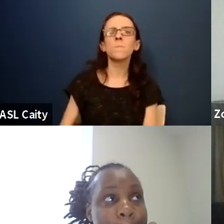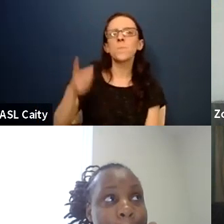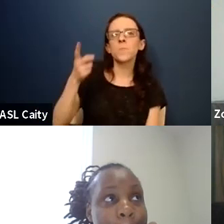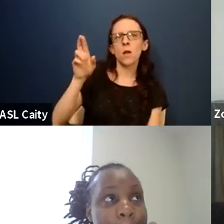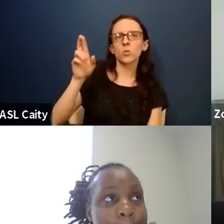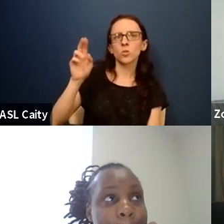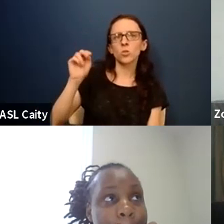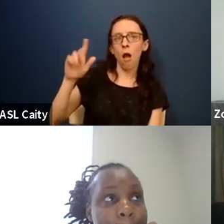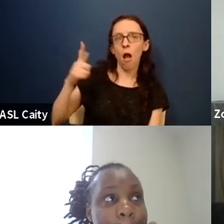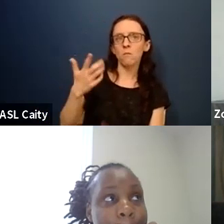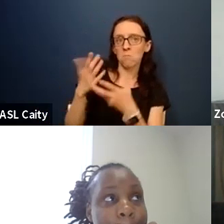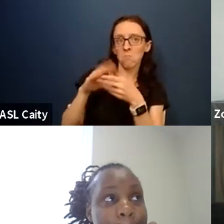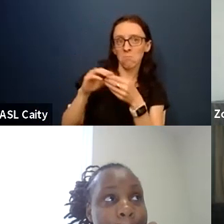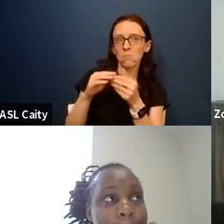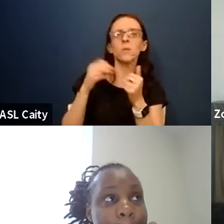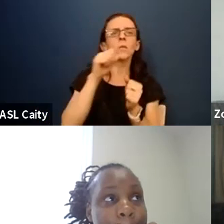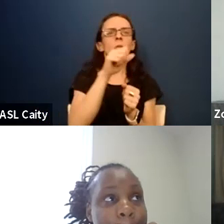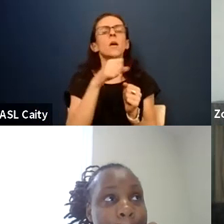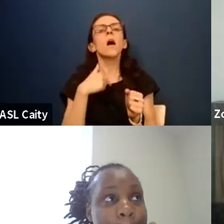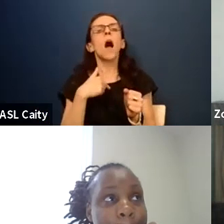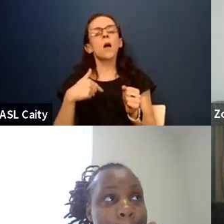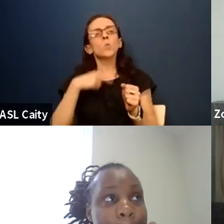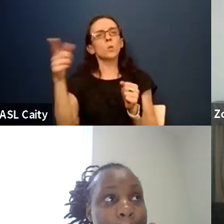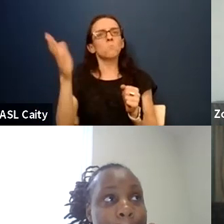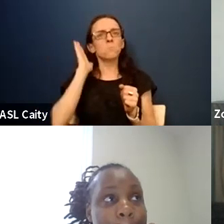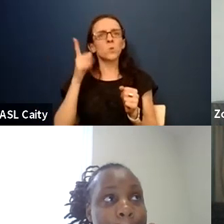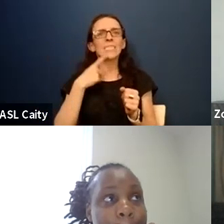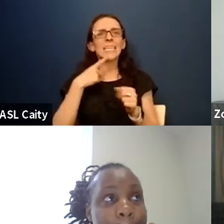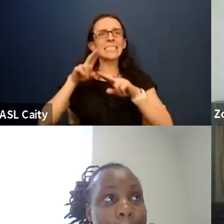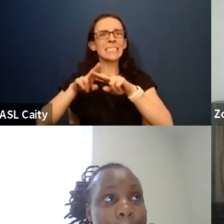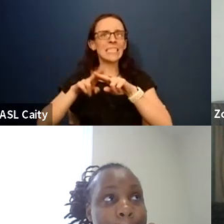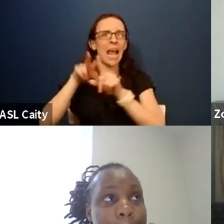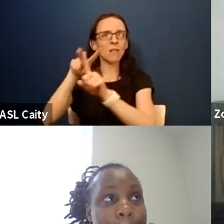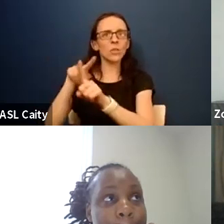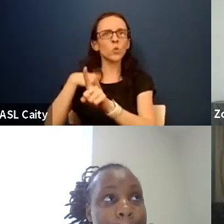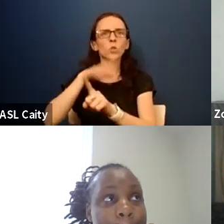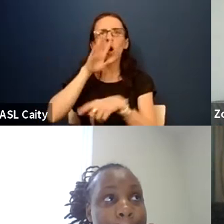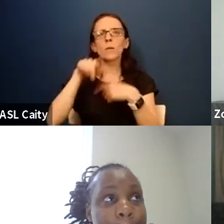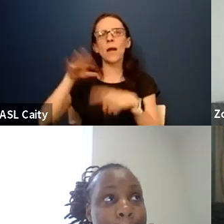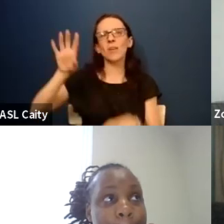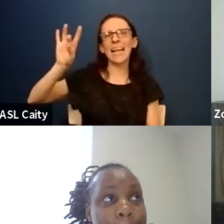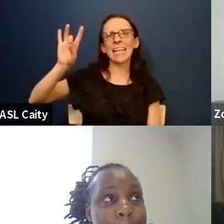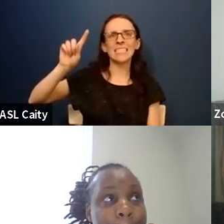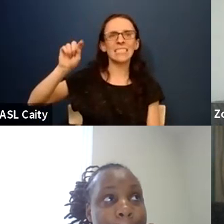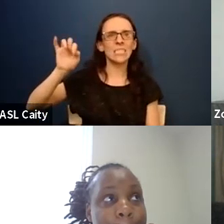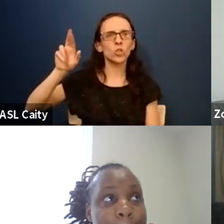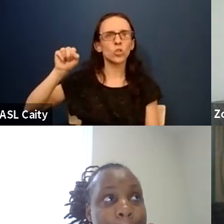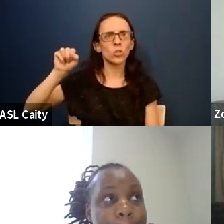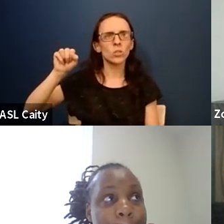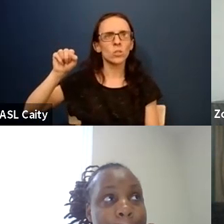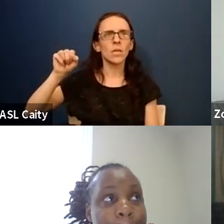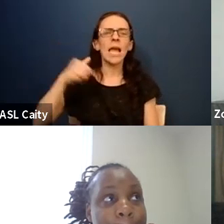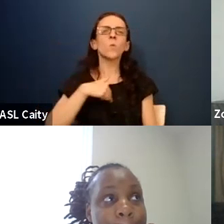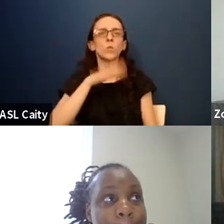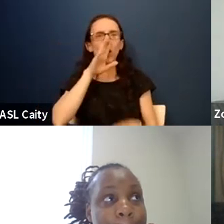you, at the beginning of this meeting, you said that seat allocation, we've been talking about 8 tiers and we've been talking about census